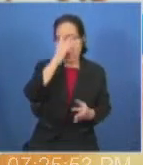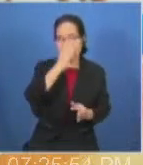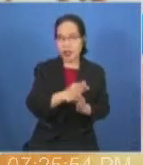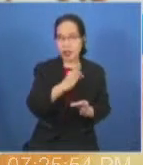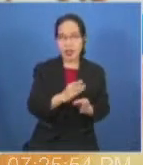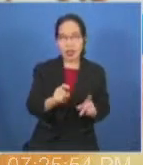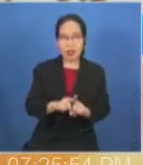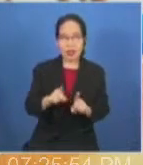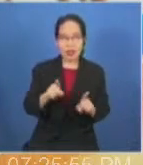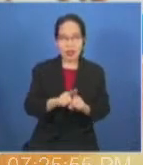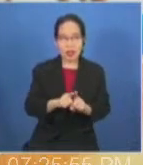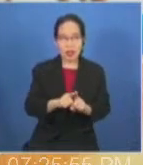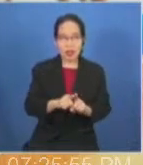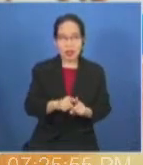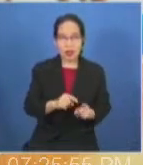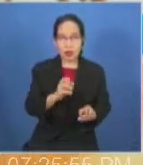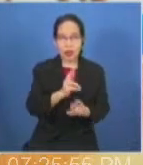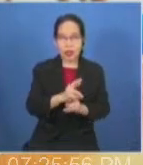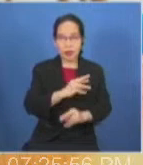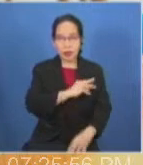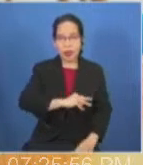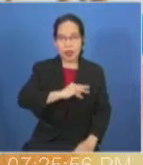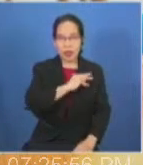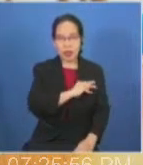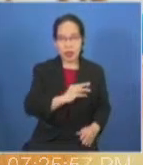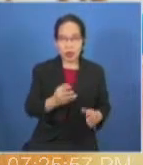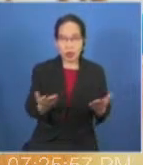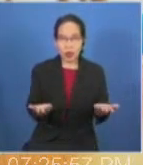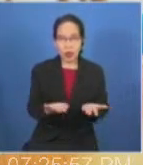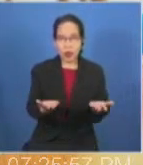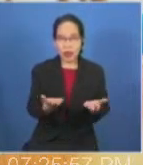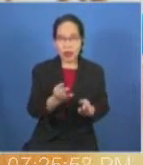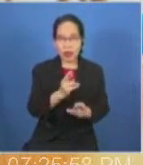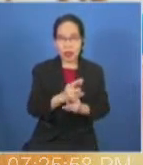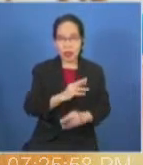Different things of faith, like the right behavior.